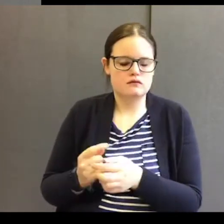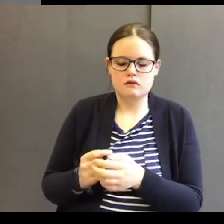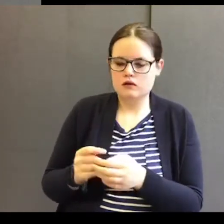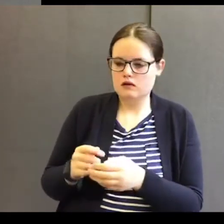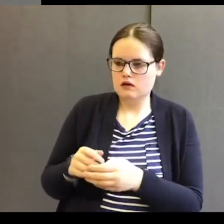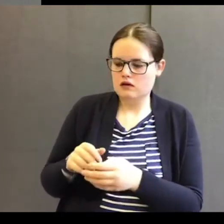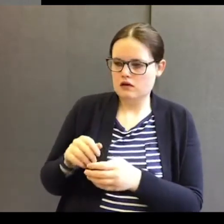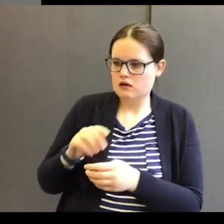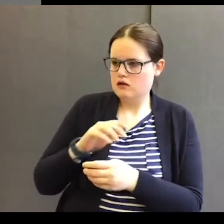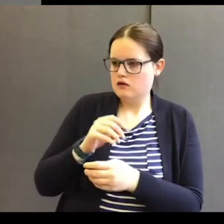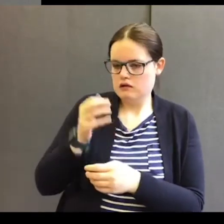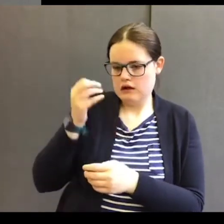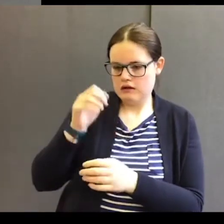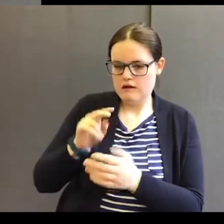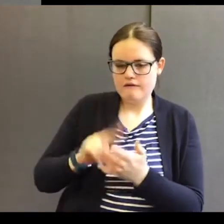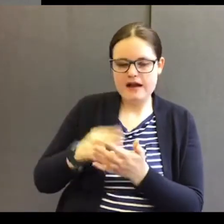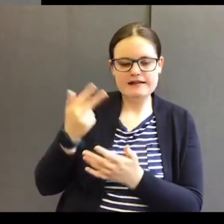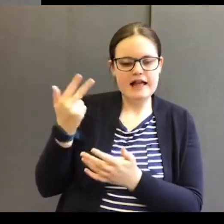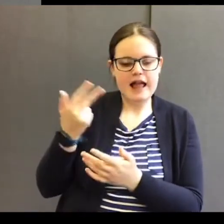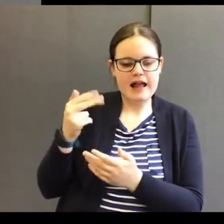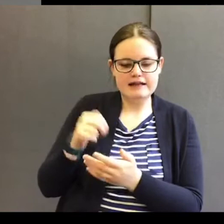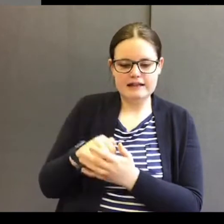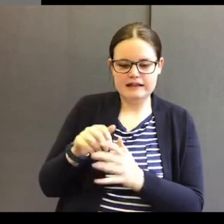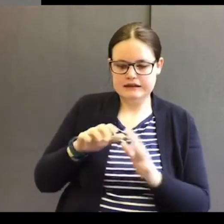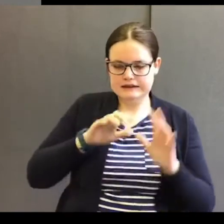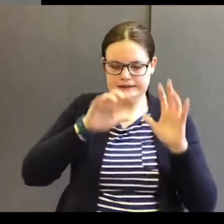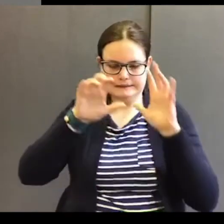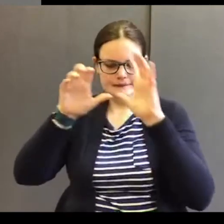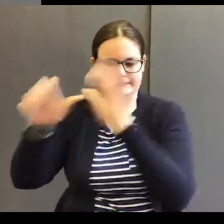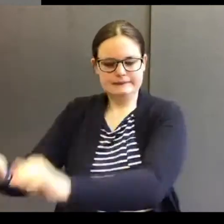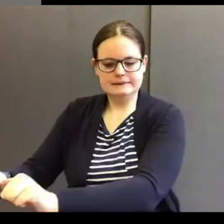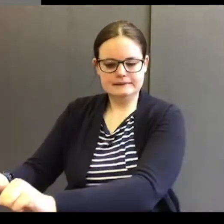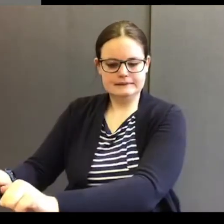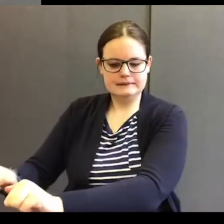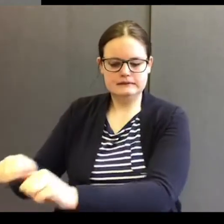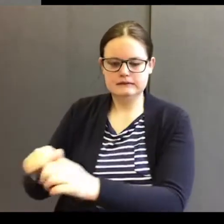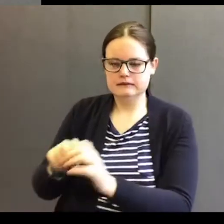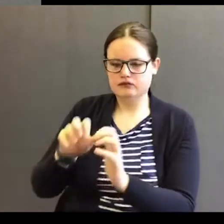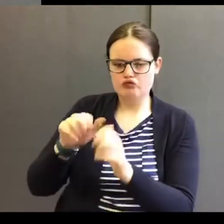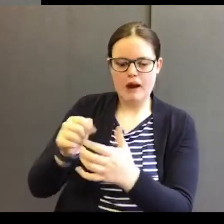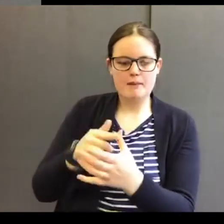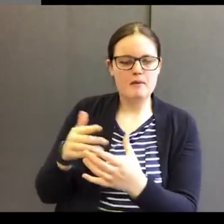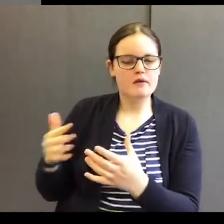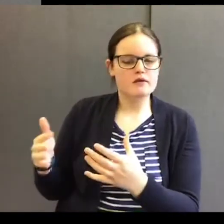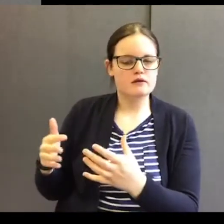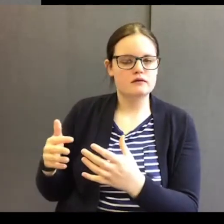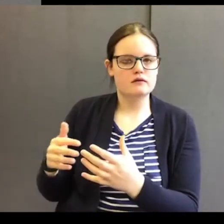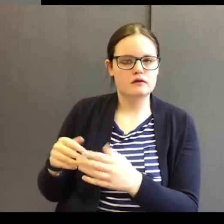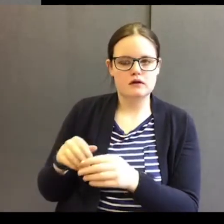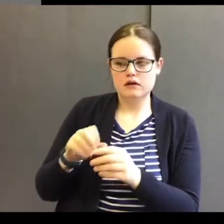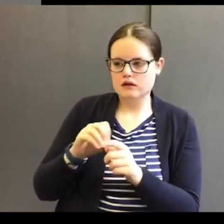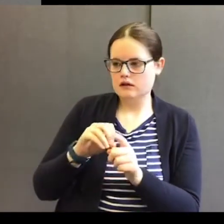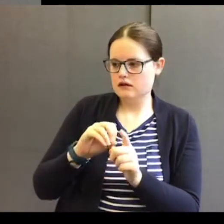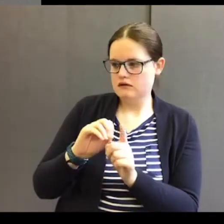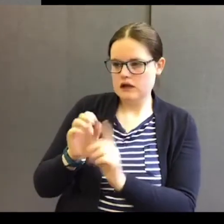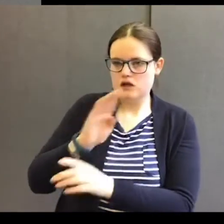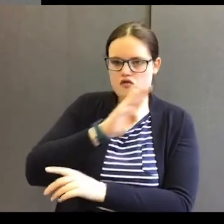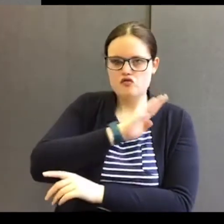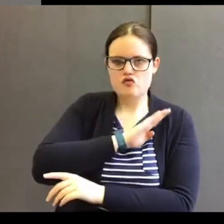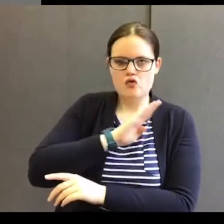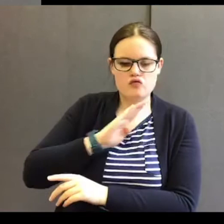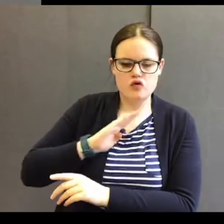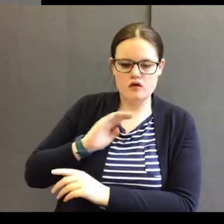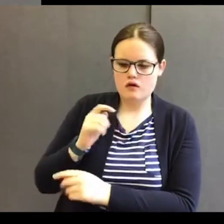again. They laid hands, verse 18. They seized them they got hold of them. They sent the